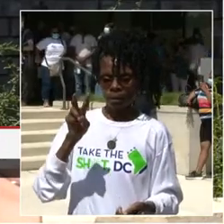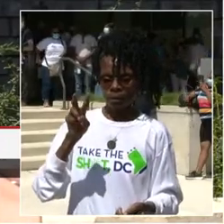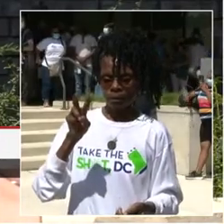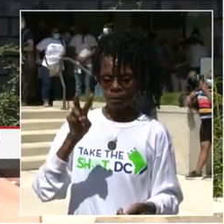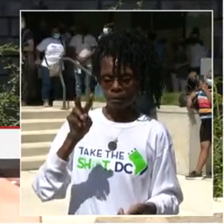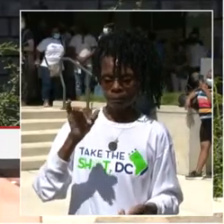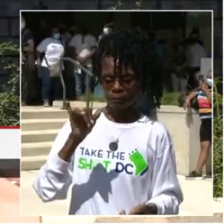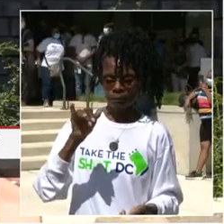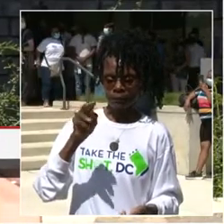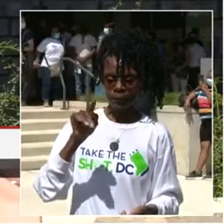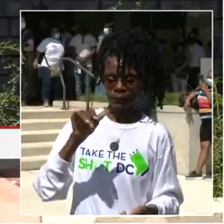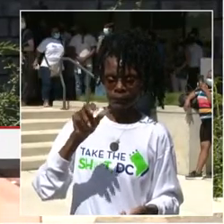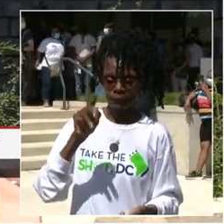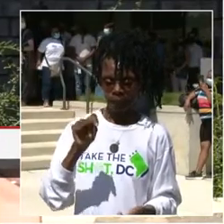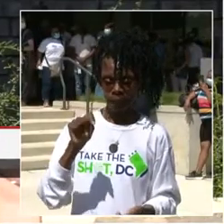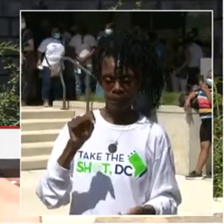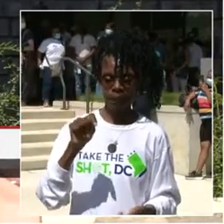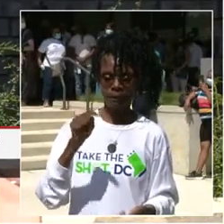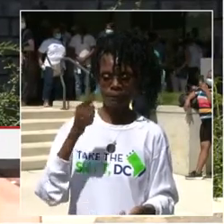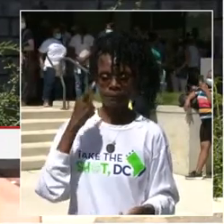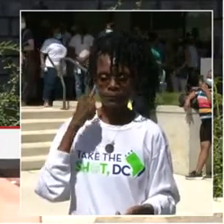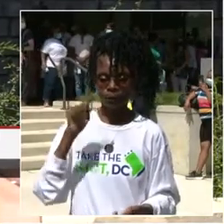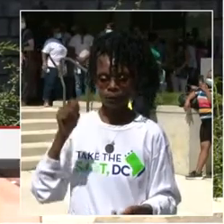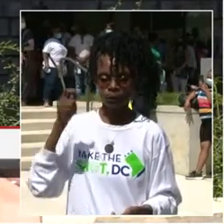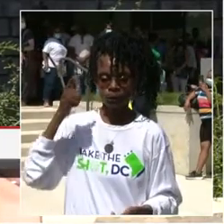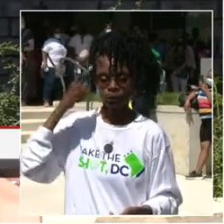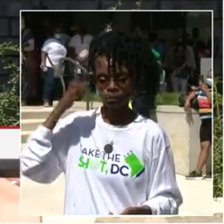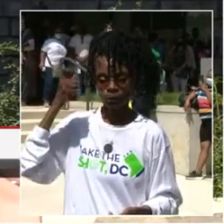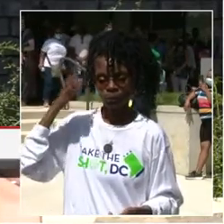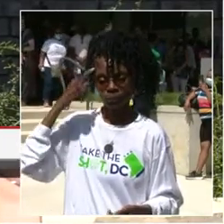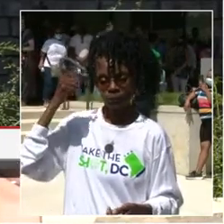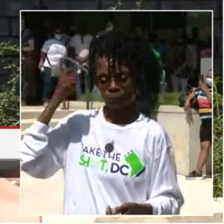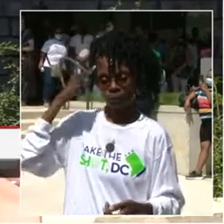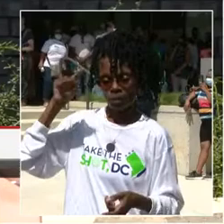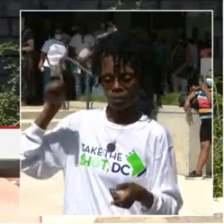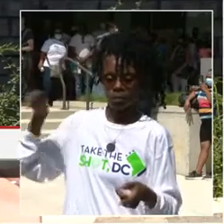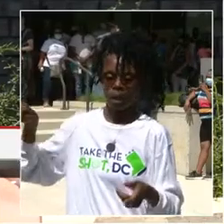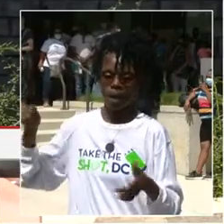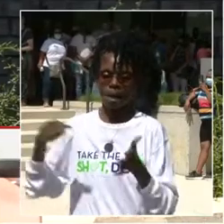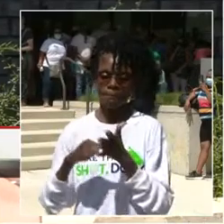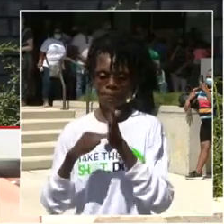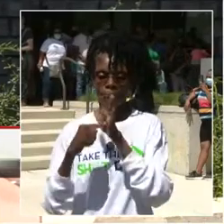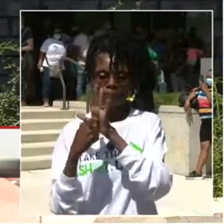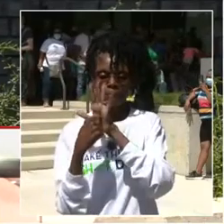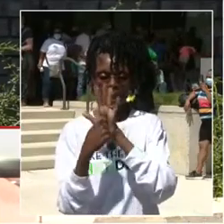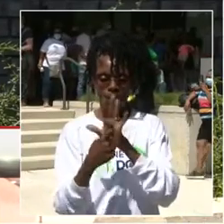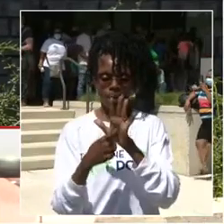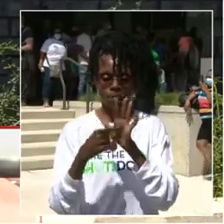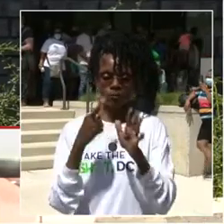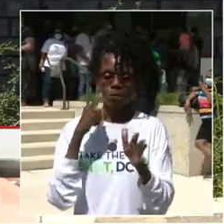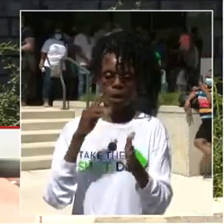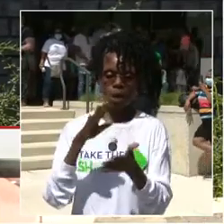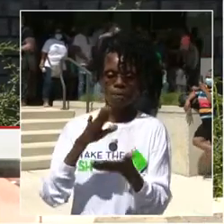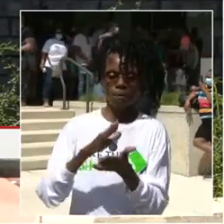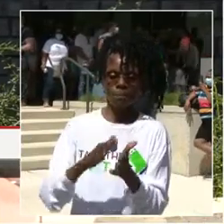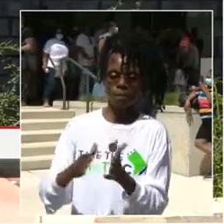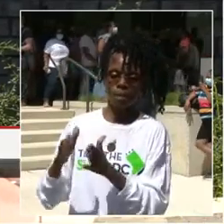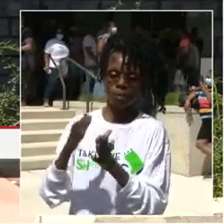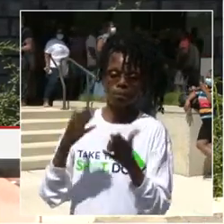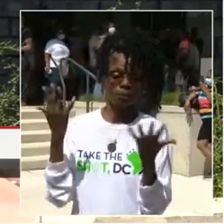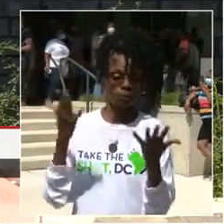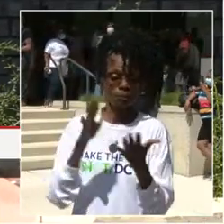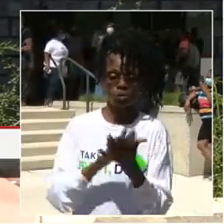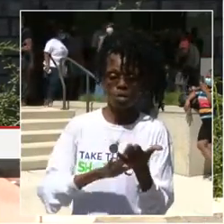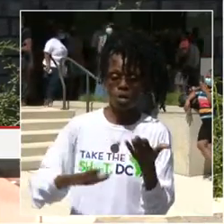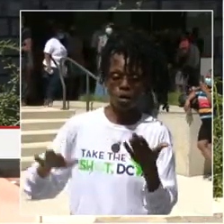school that would be a college prep school for students in all wards of this city. So we are forever